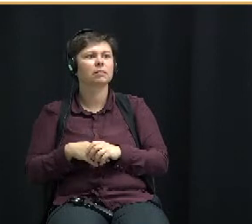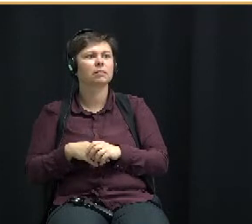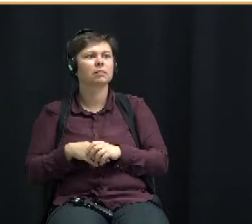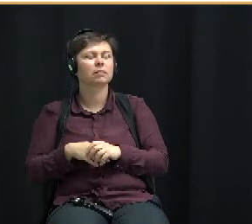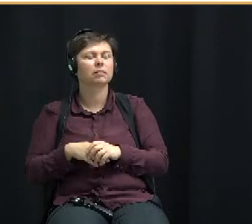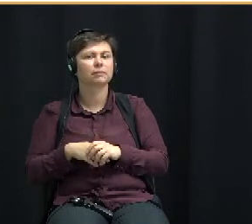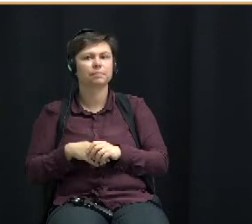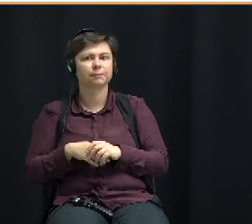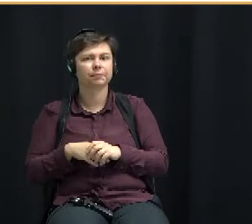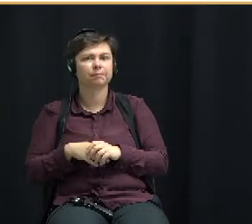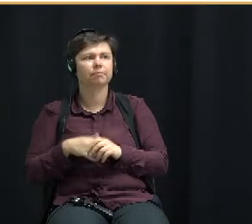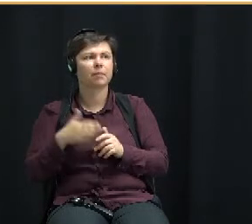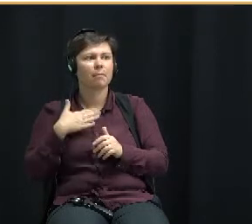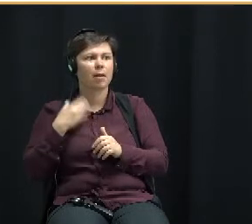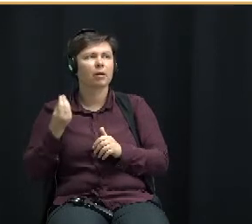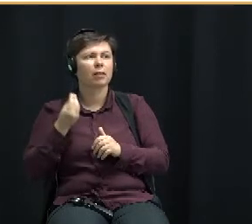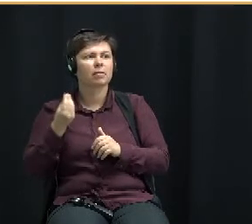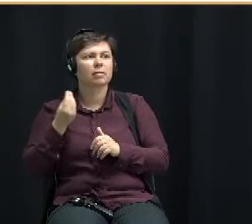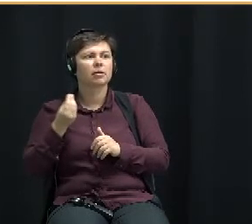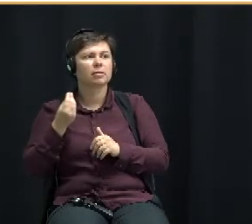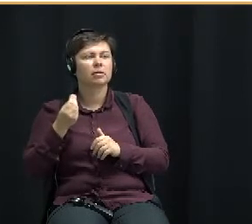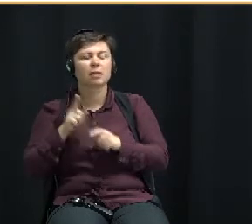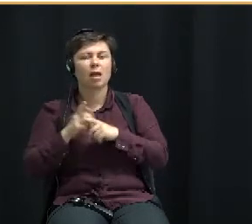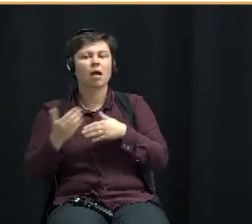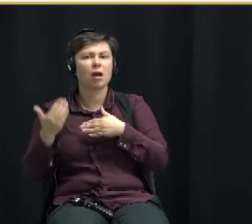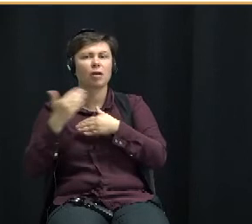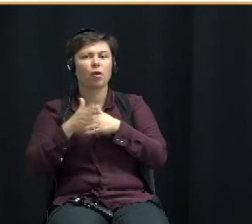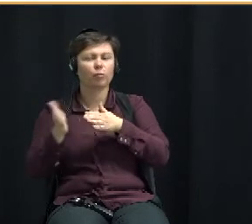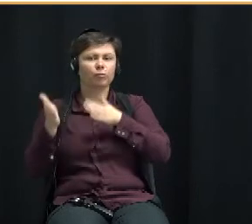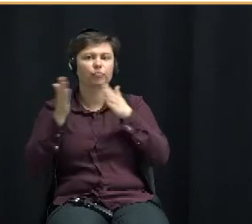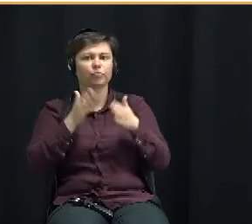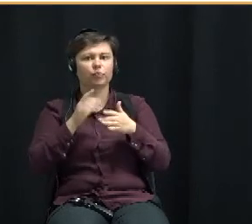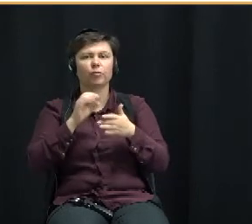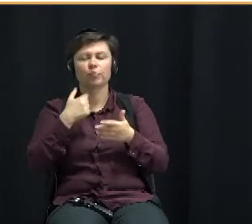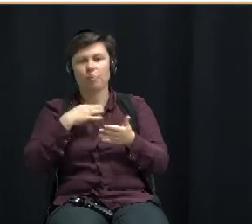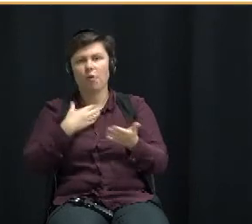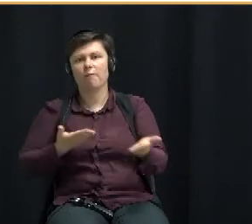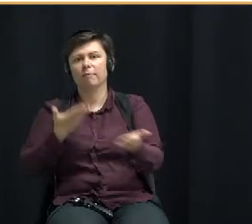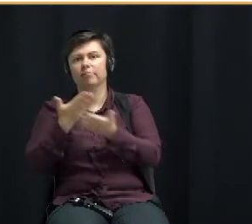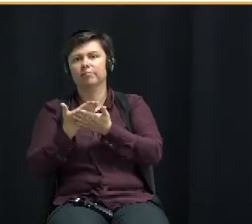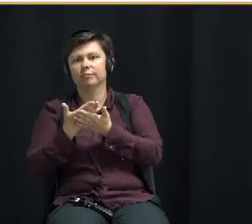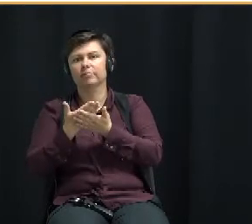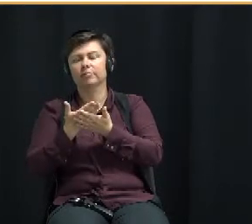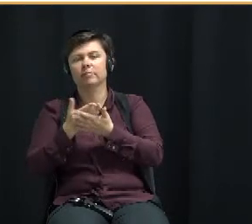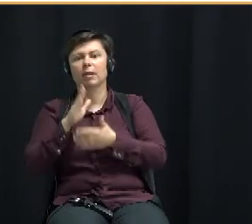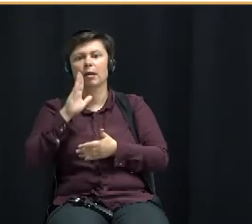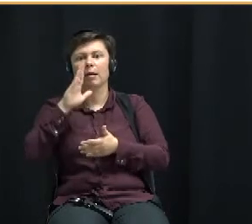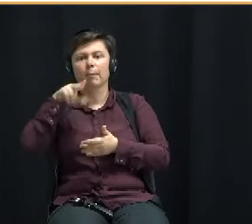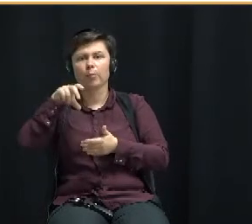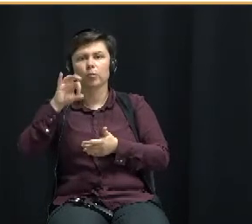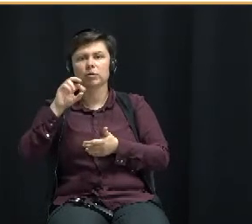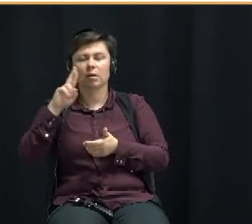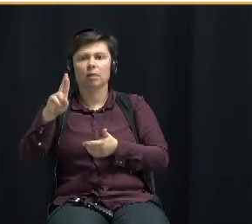conclusions at the end. So it's Buster Schütt. Yeah, thank you. I'm going to say a little